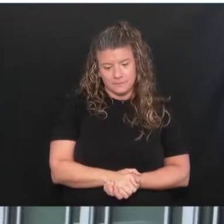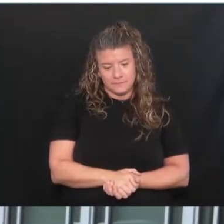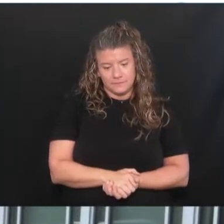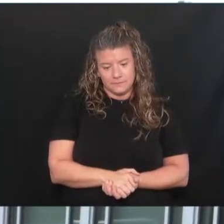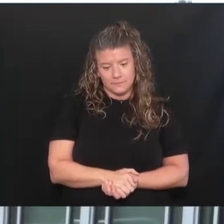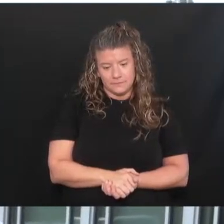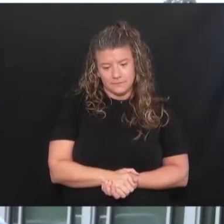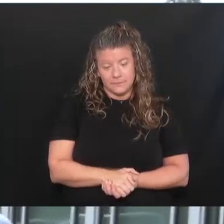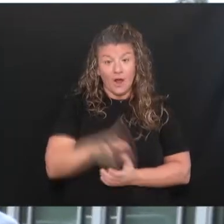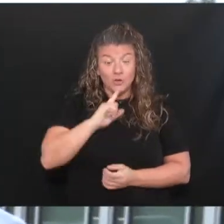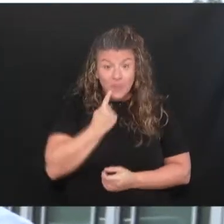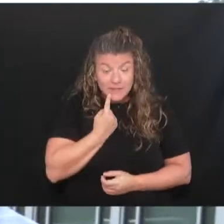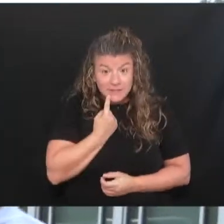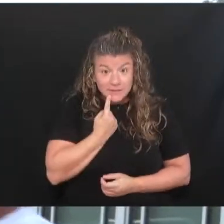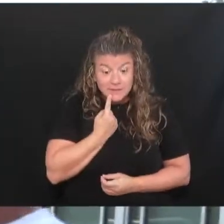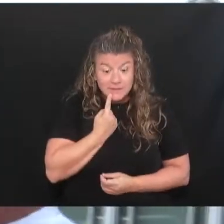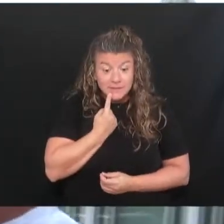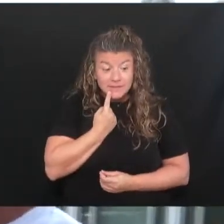Are you serious?